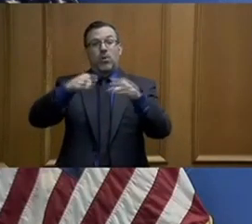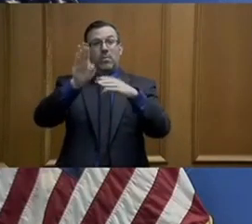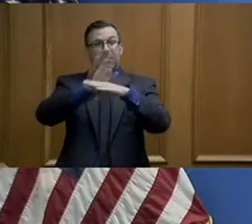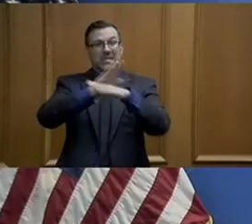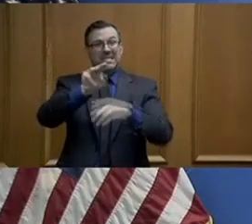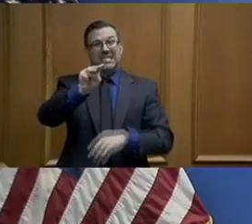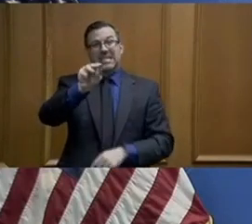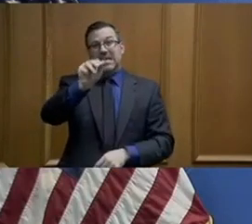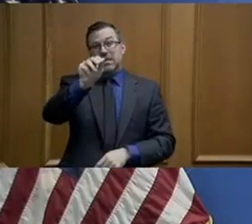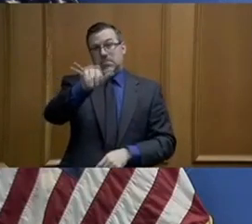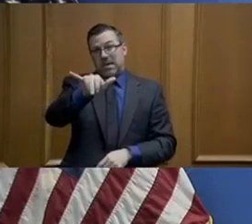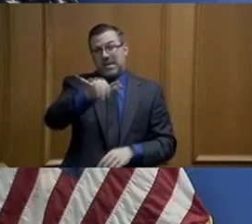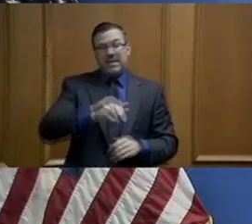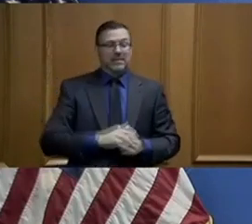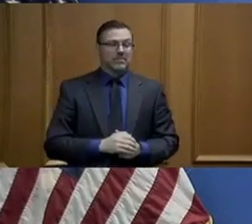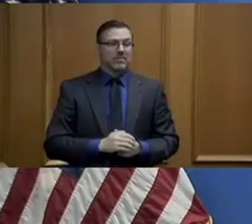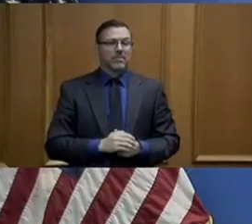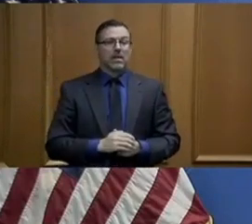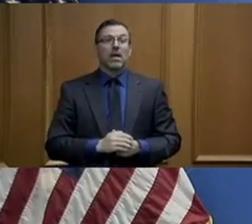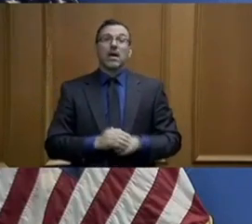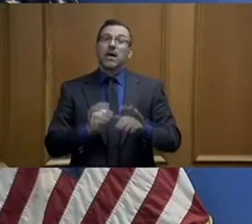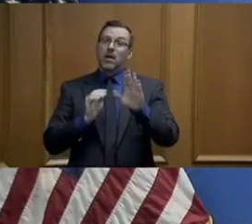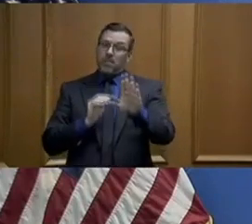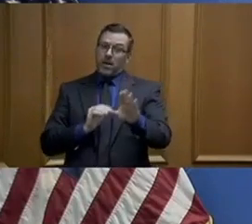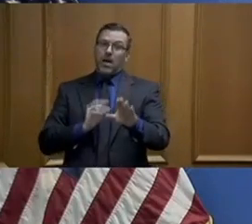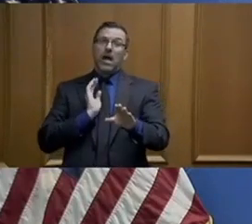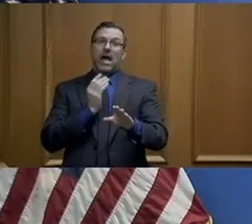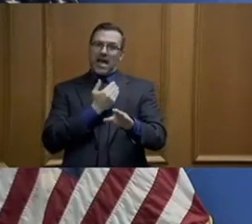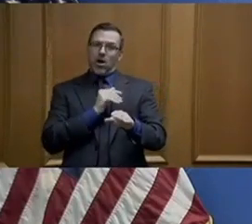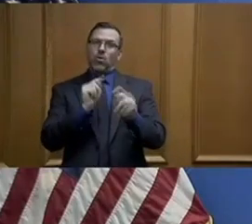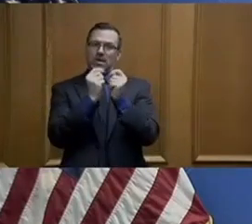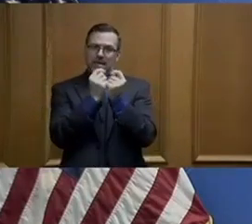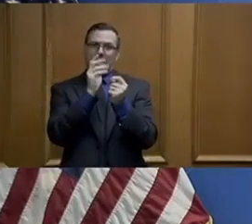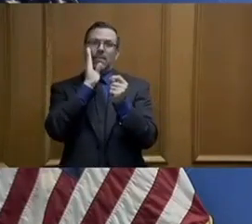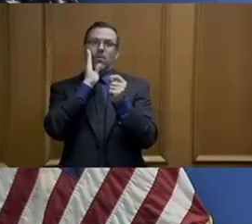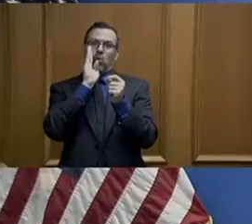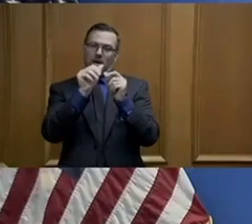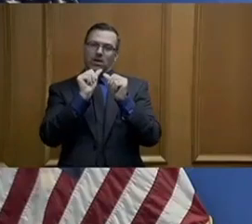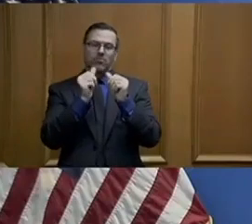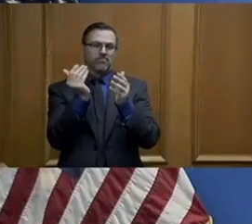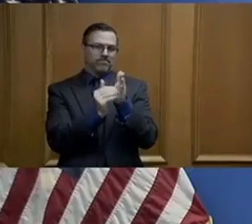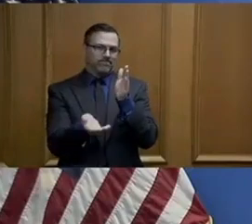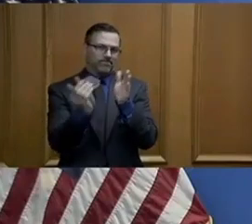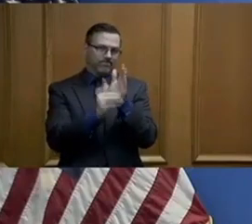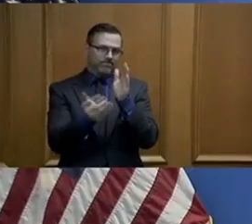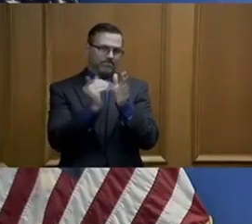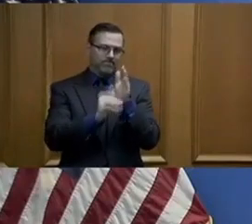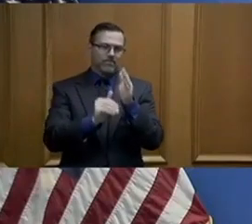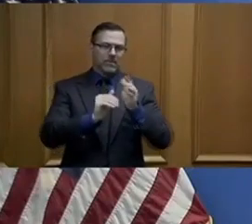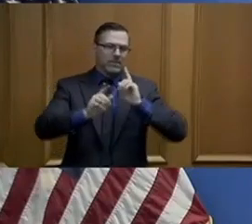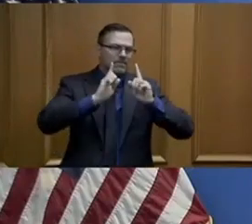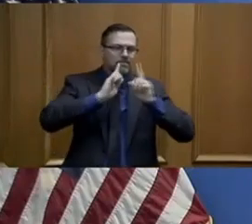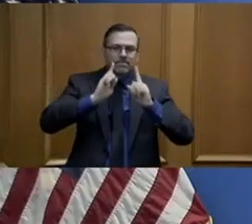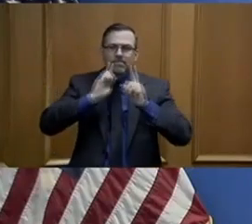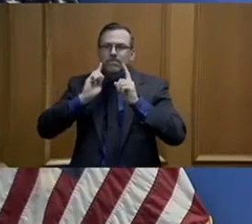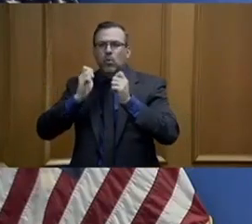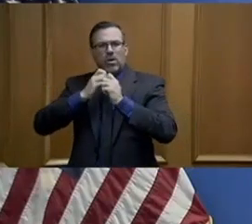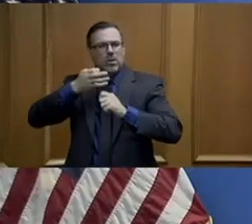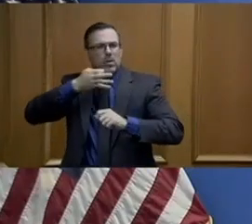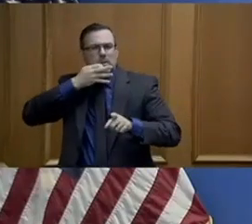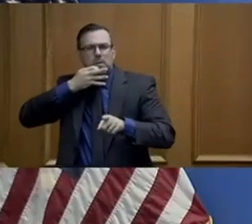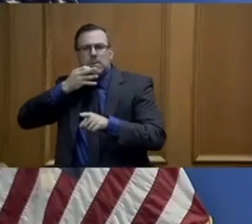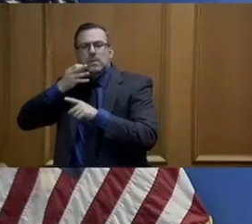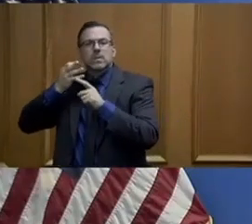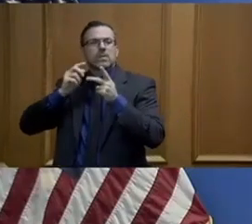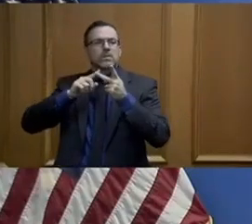Until that time, our Unified Command Team will continue to consult with experts, analyze all the available